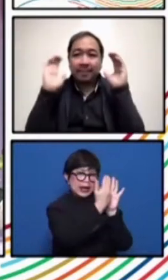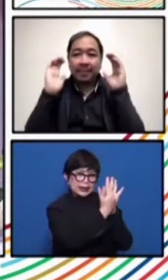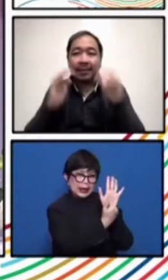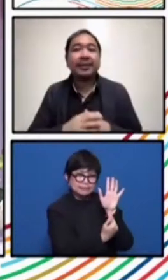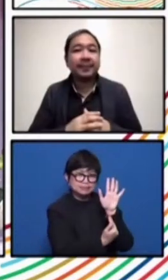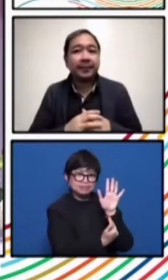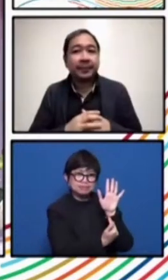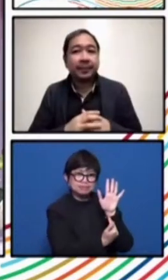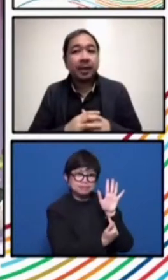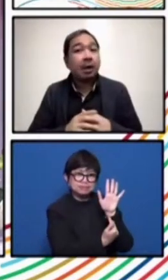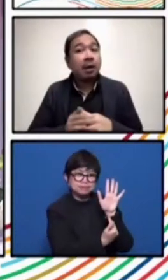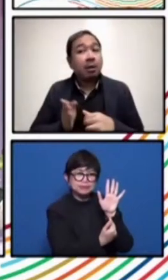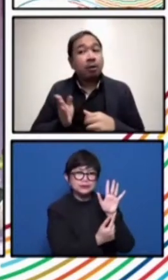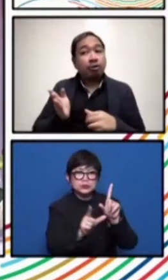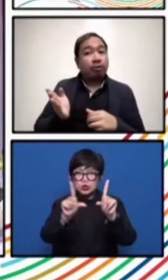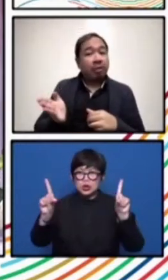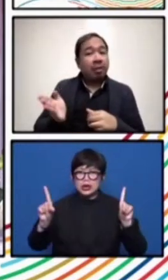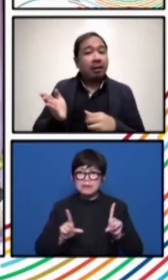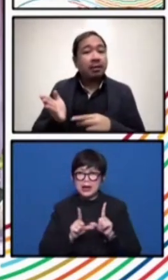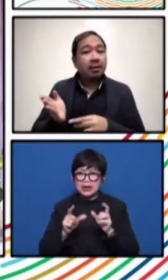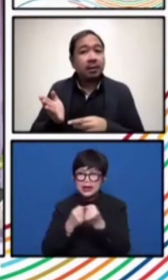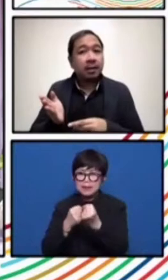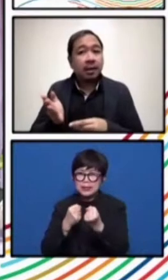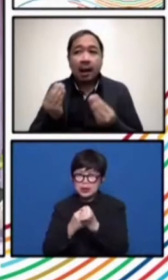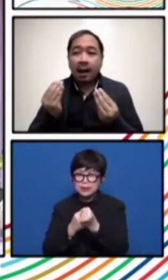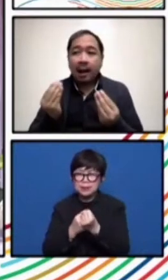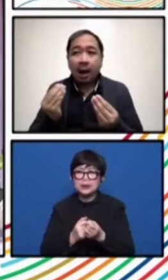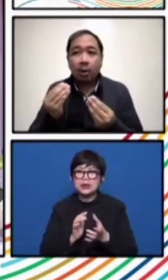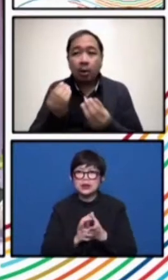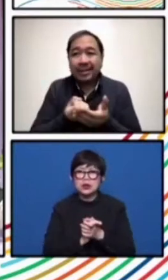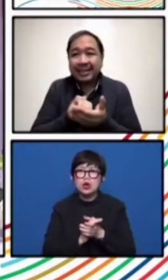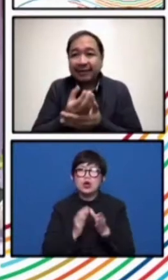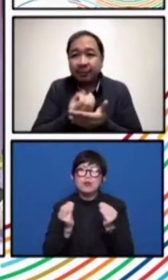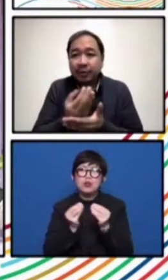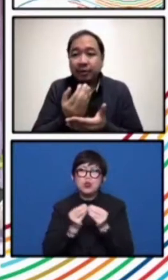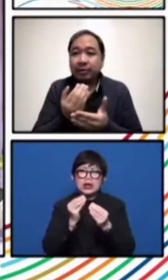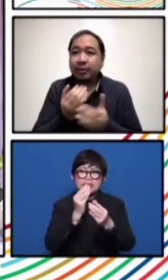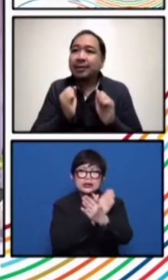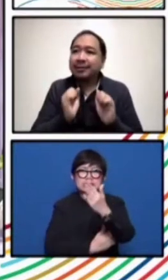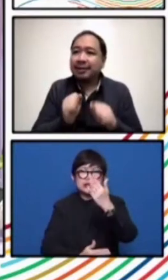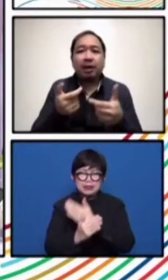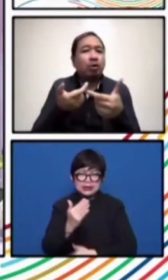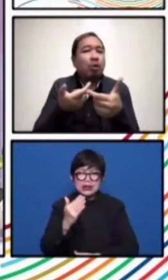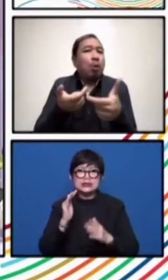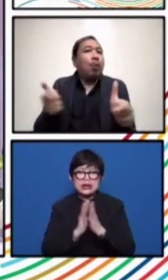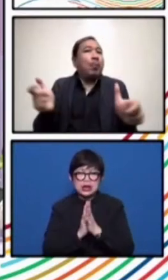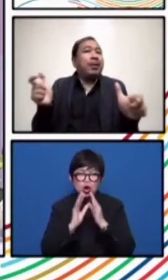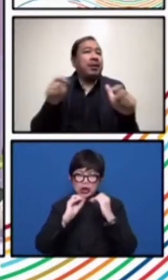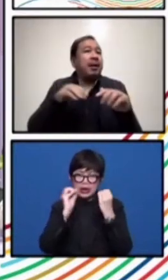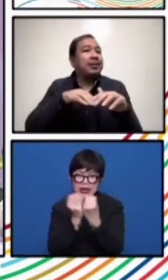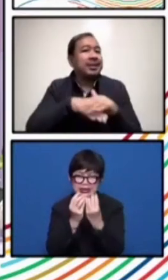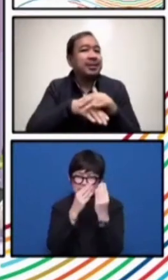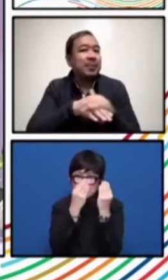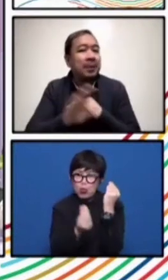to stakeholders and making it accessible to personal disabilities and their organizations can bring about positive change